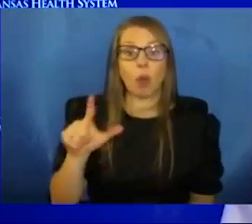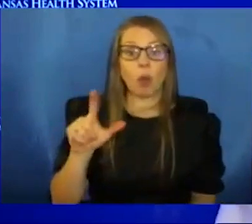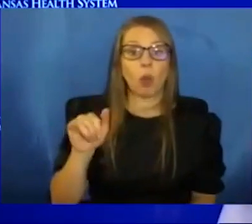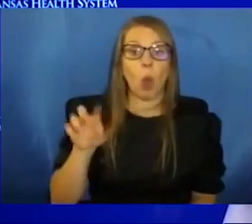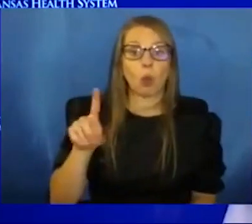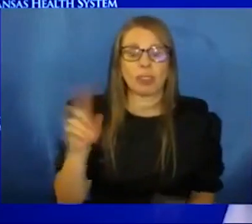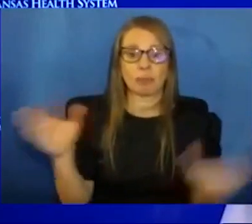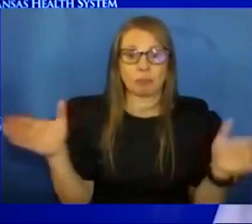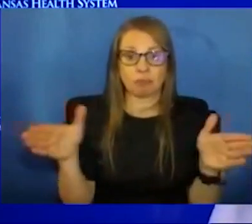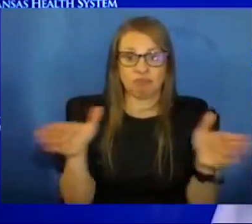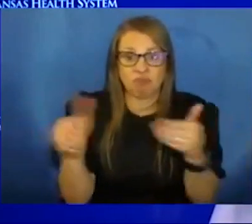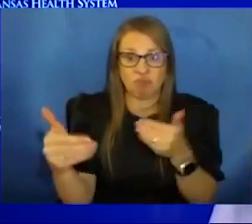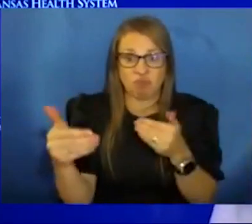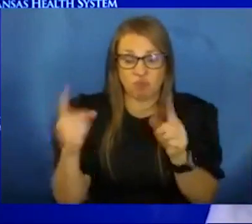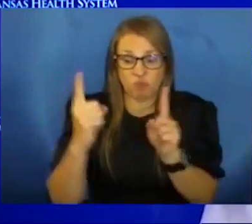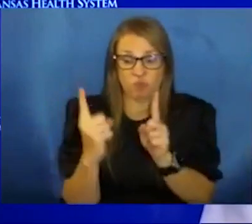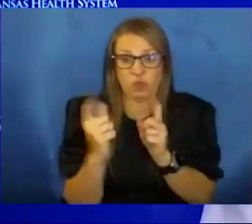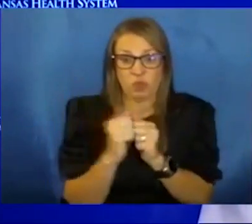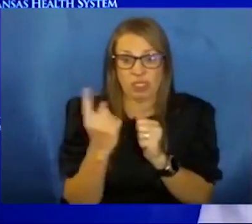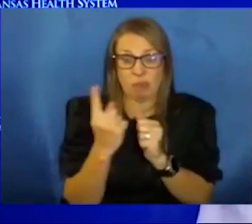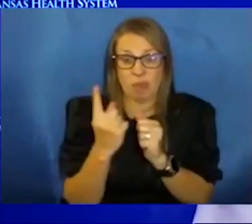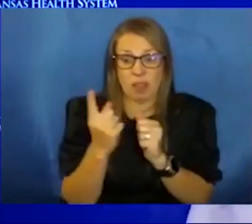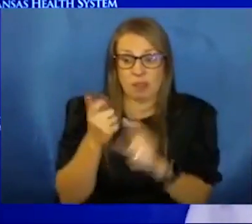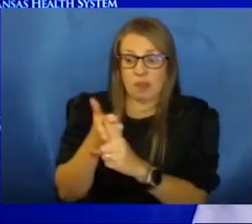agree, and I think we've said now for the past